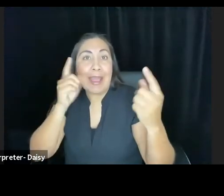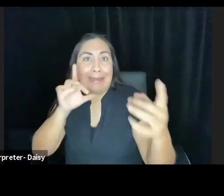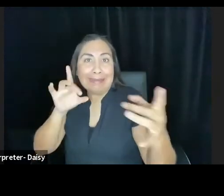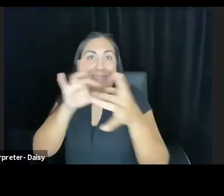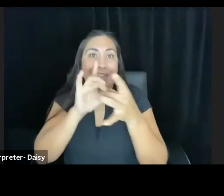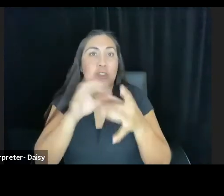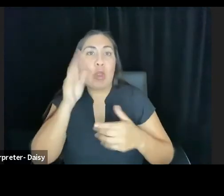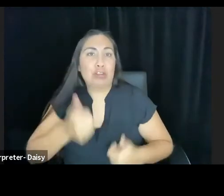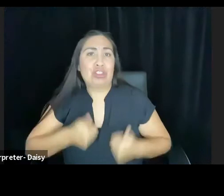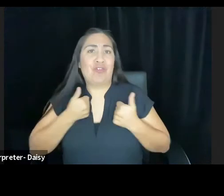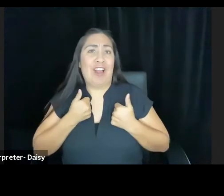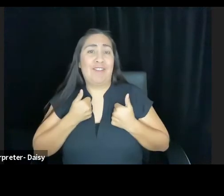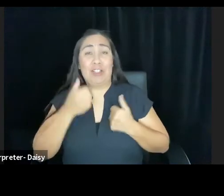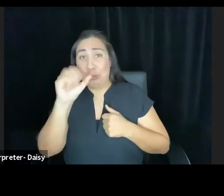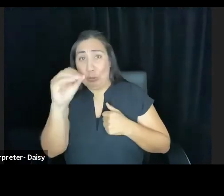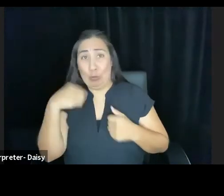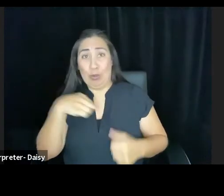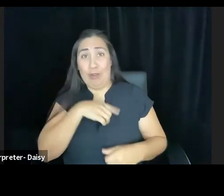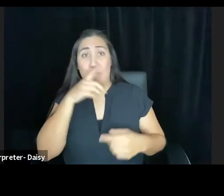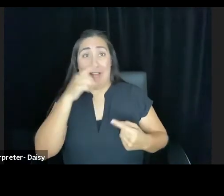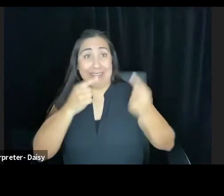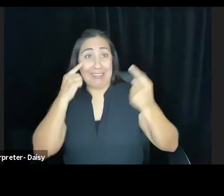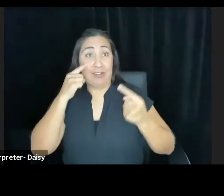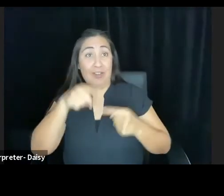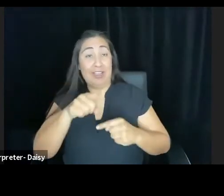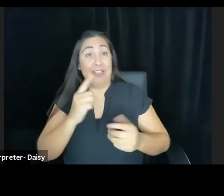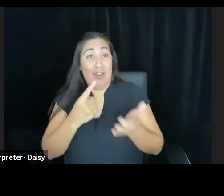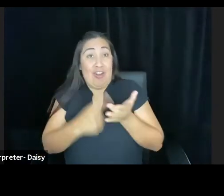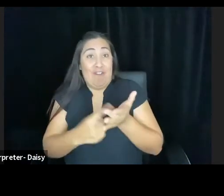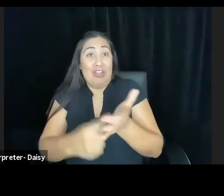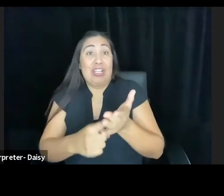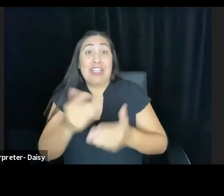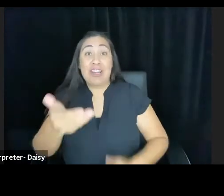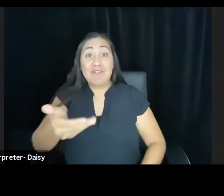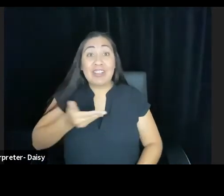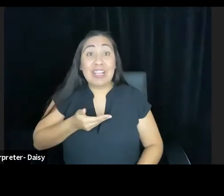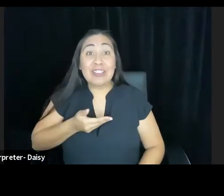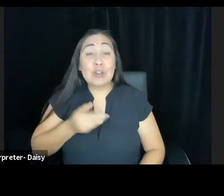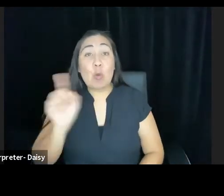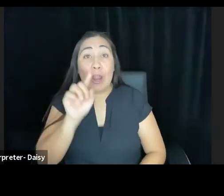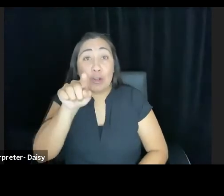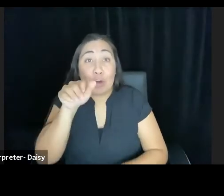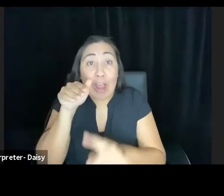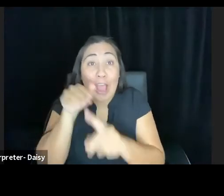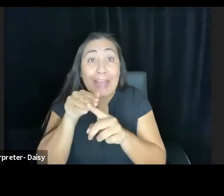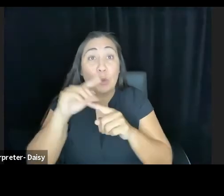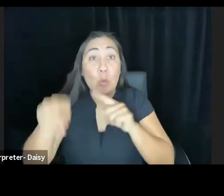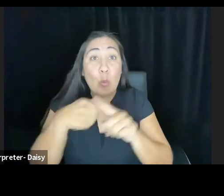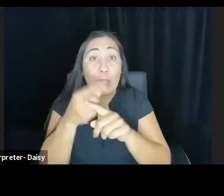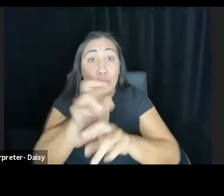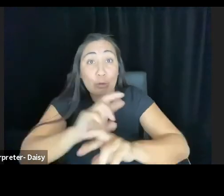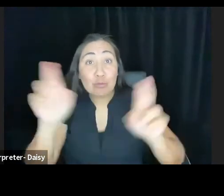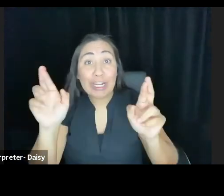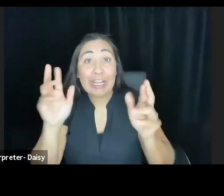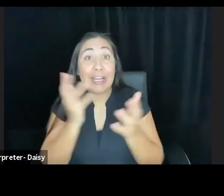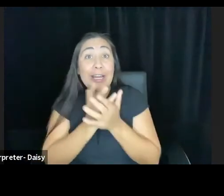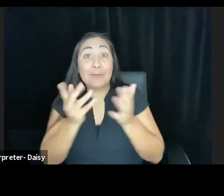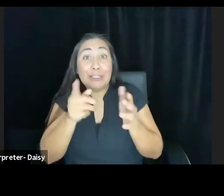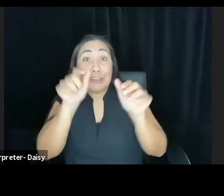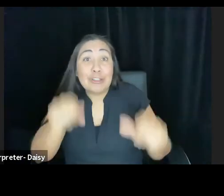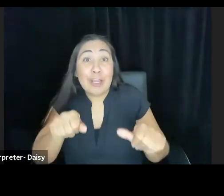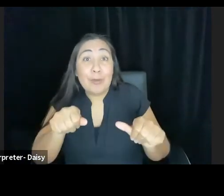let's consider this conversation an invitation. Wherever you are, whenever you're ready, as much as you're able,